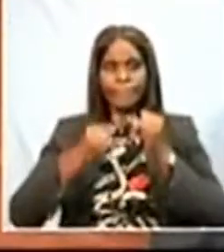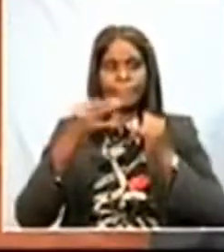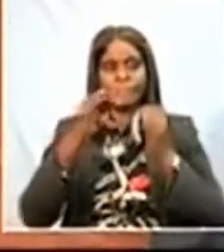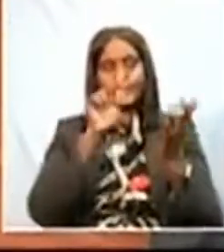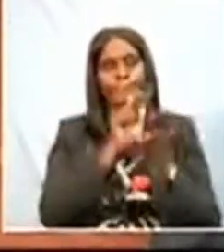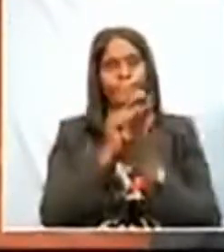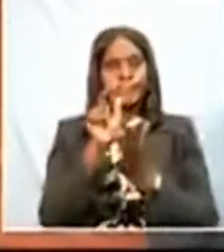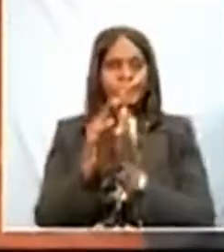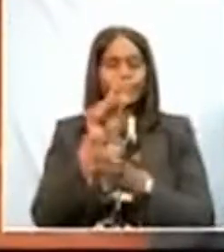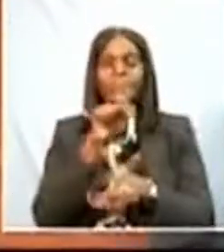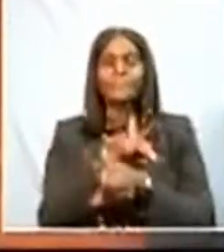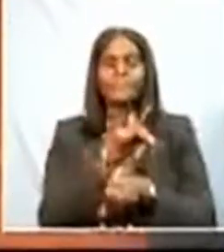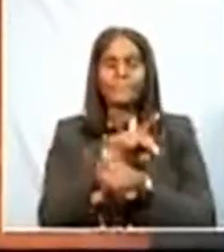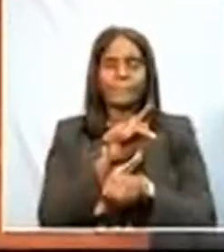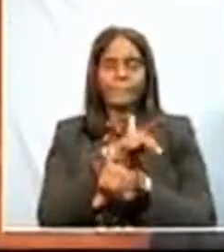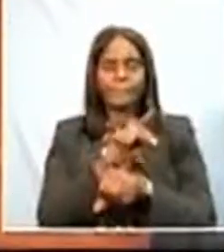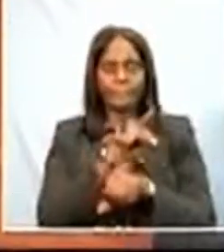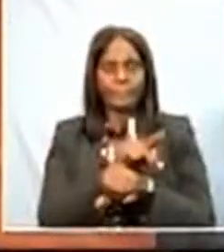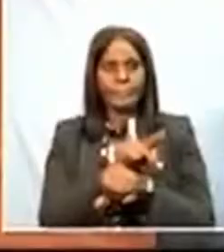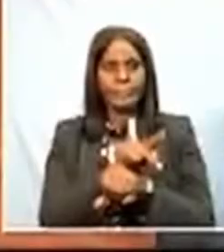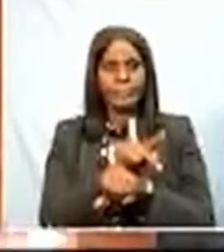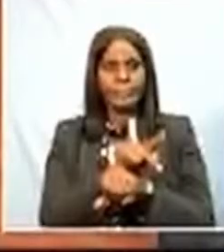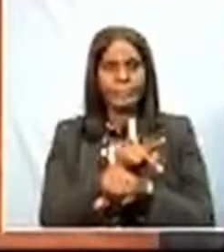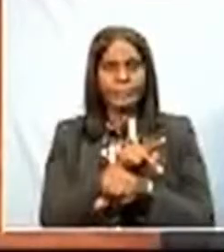approved projects.